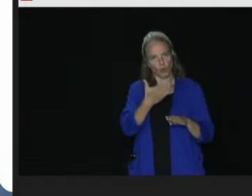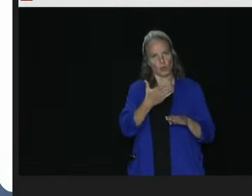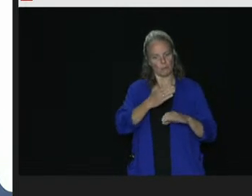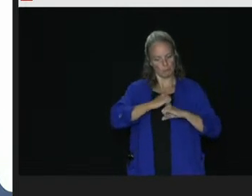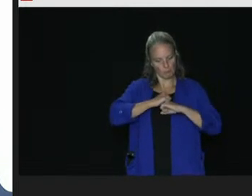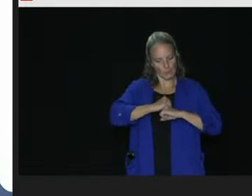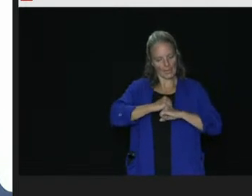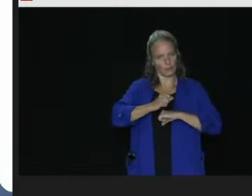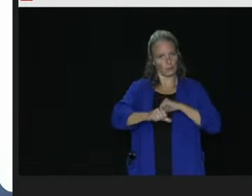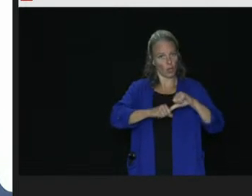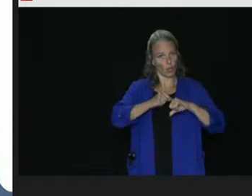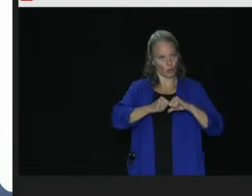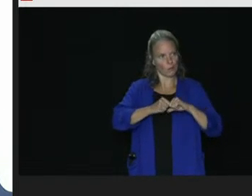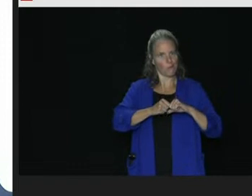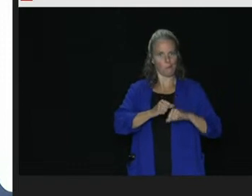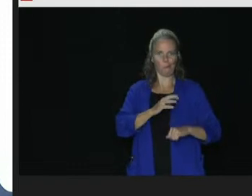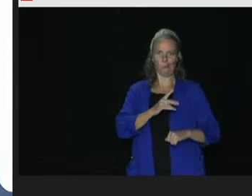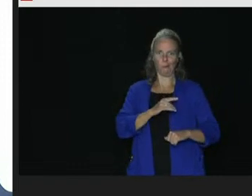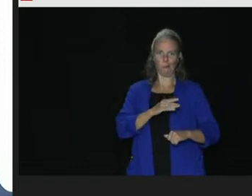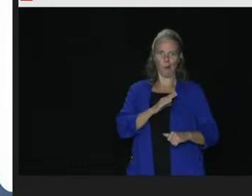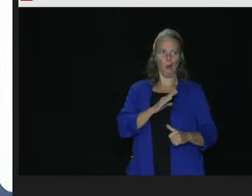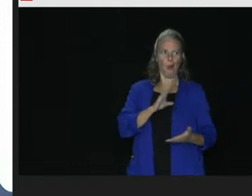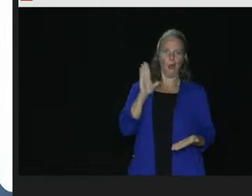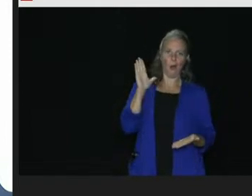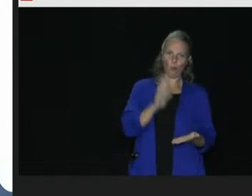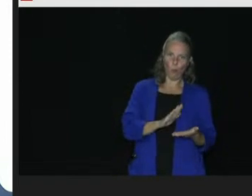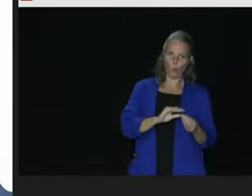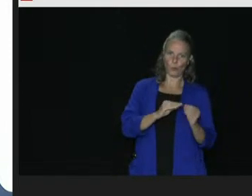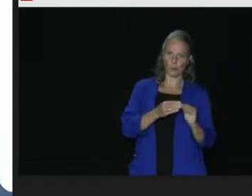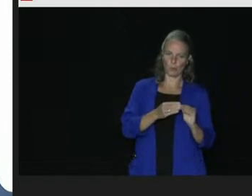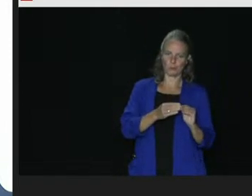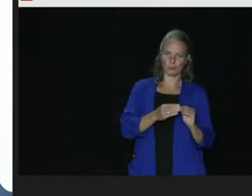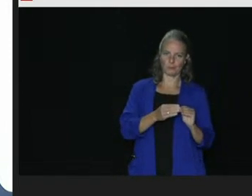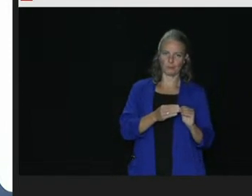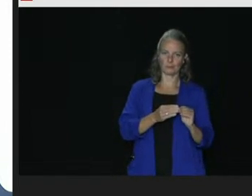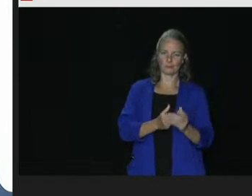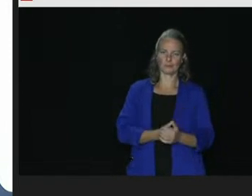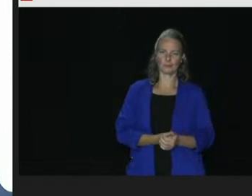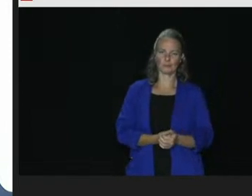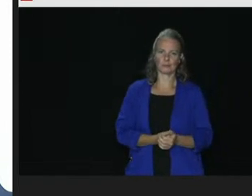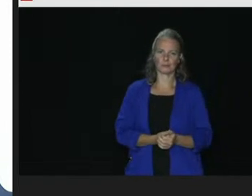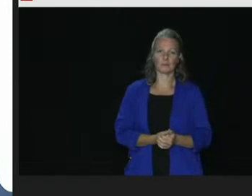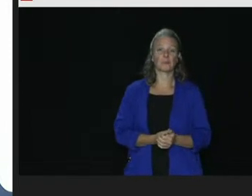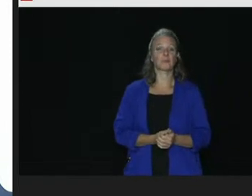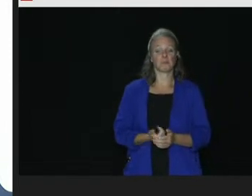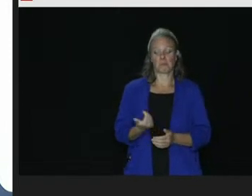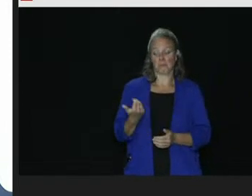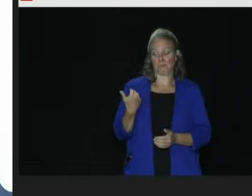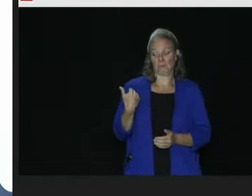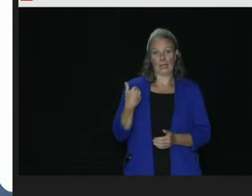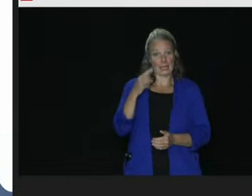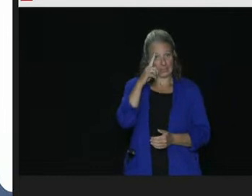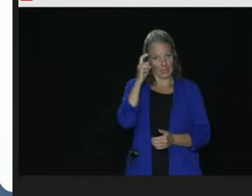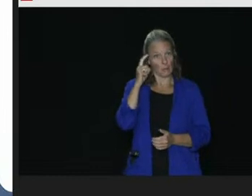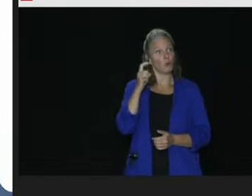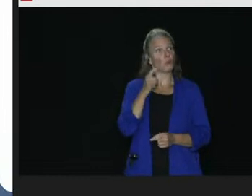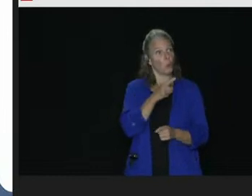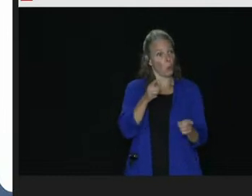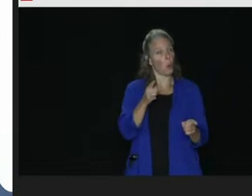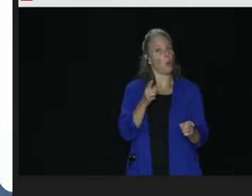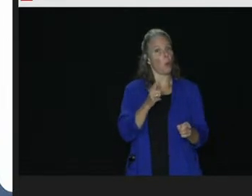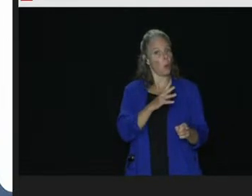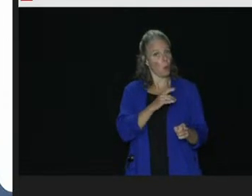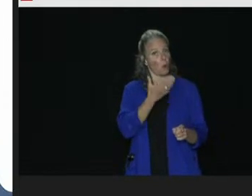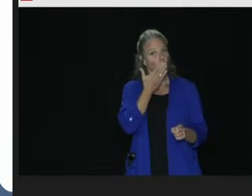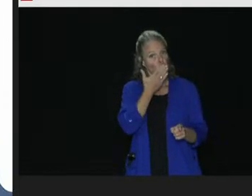practice. We are optimistic. The summer was relatively good, but